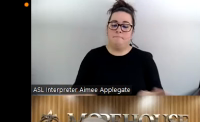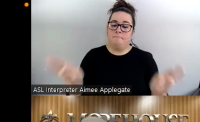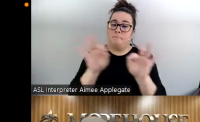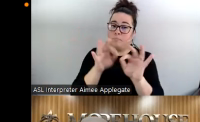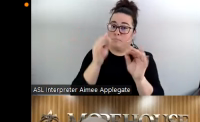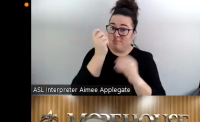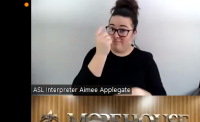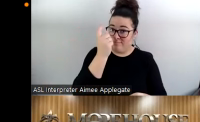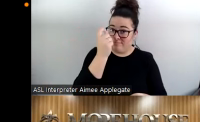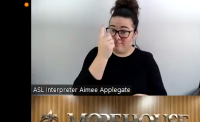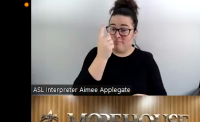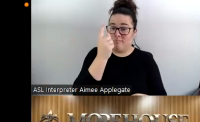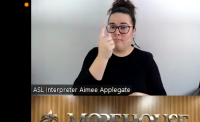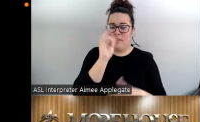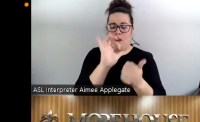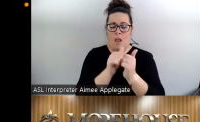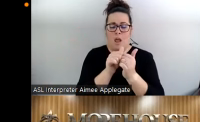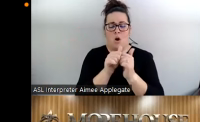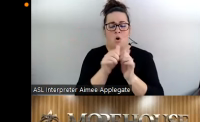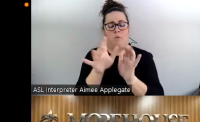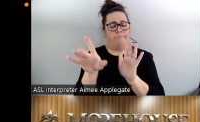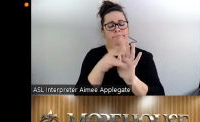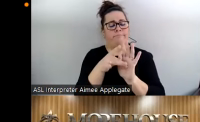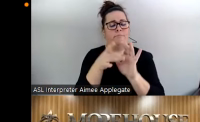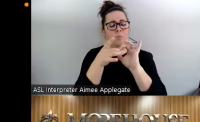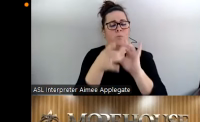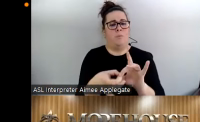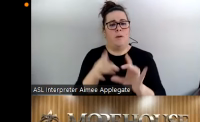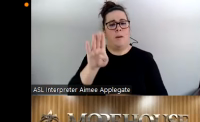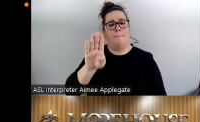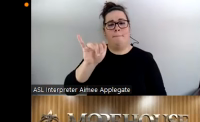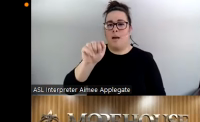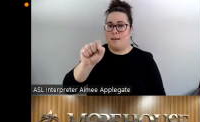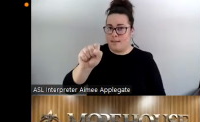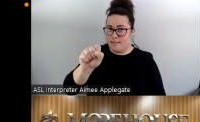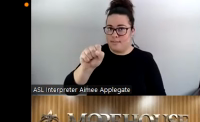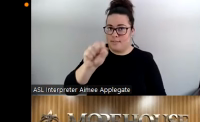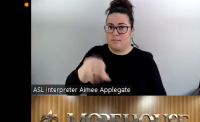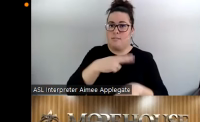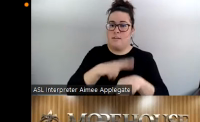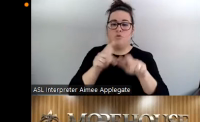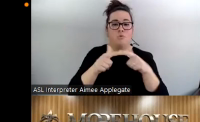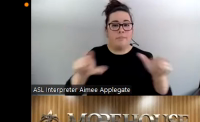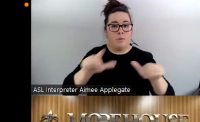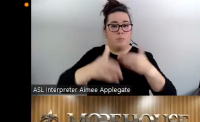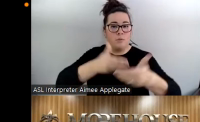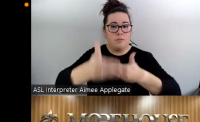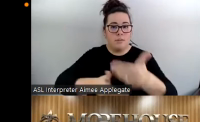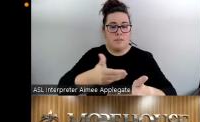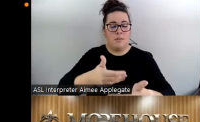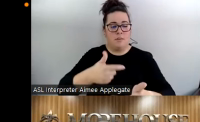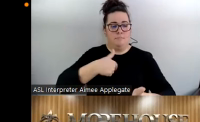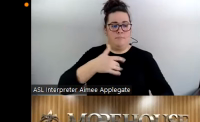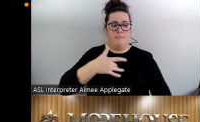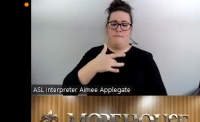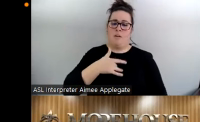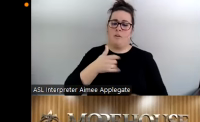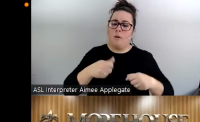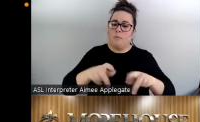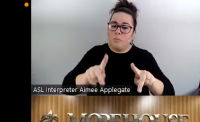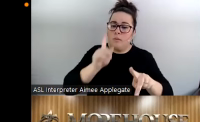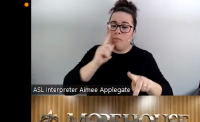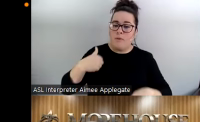of bias. And so I'm going to be talking a little bit about bias in natural language processing, as well as what I feel is an opportunity for us to